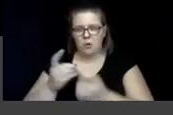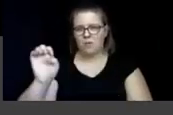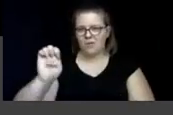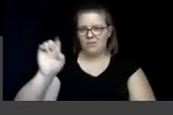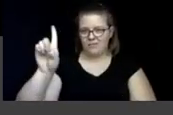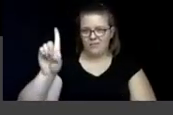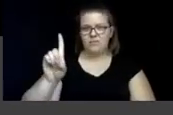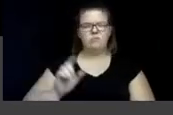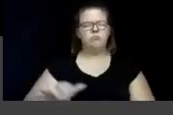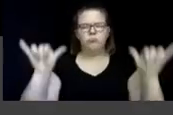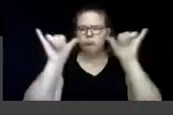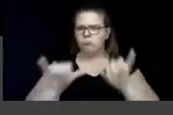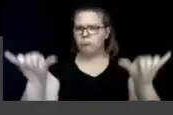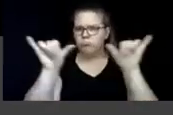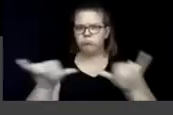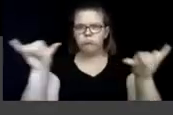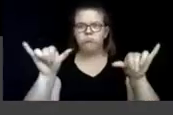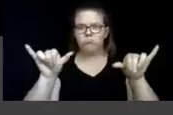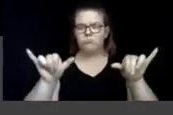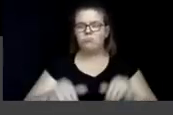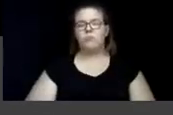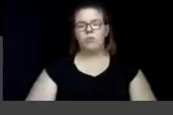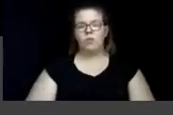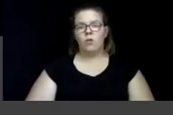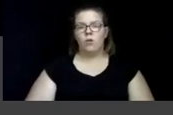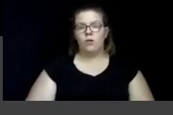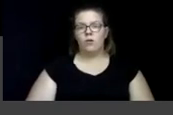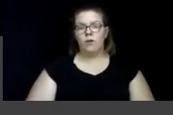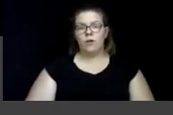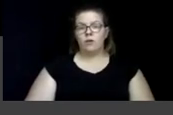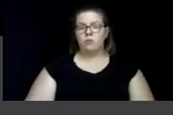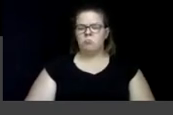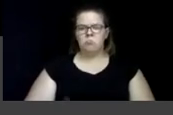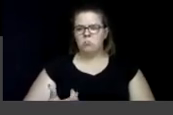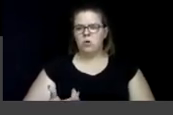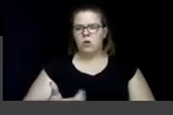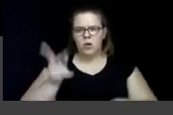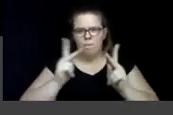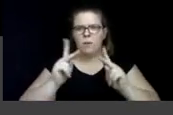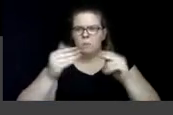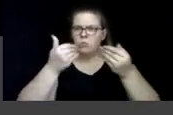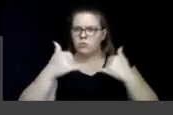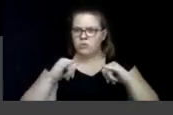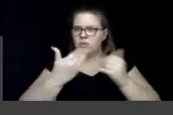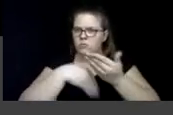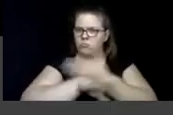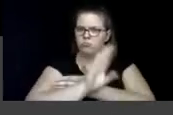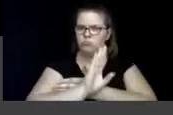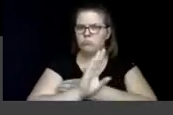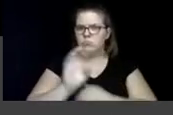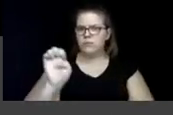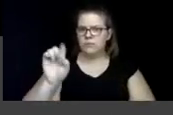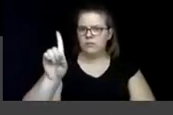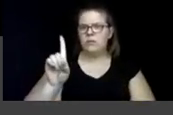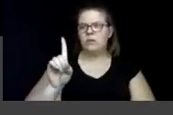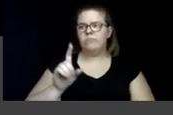same. No one has been turned away from the ED. If someone didn't feel